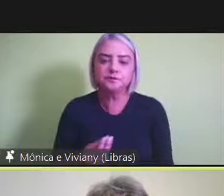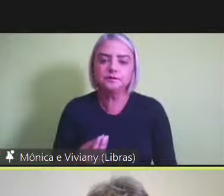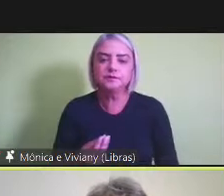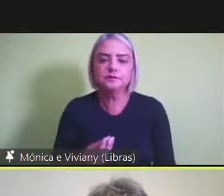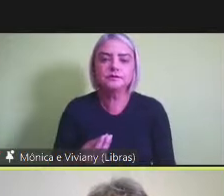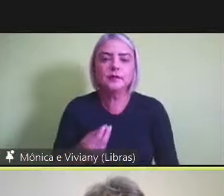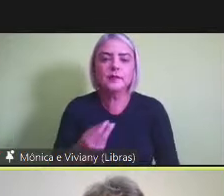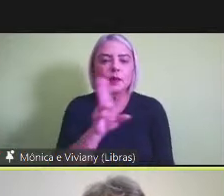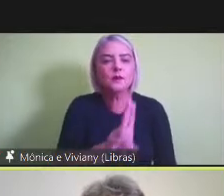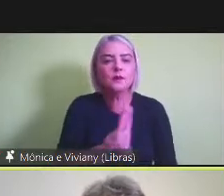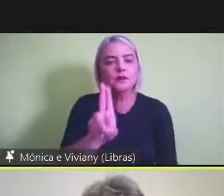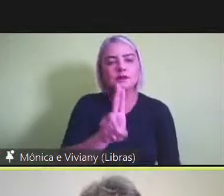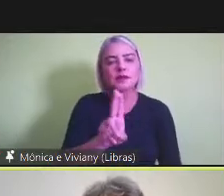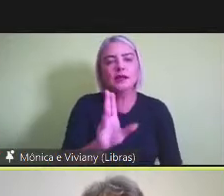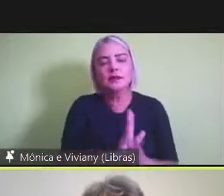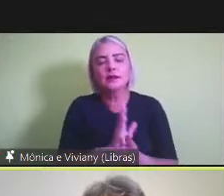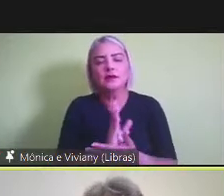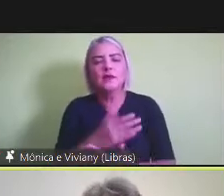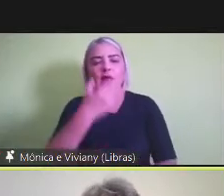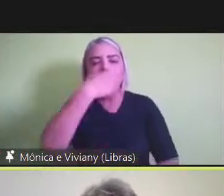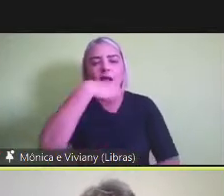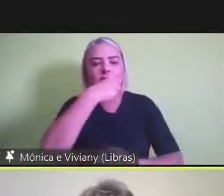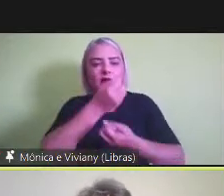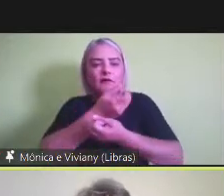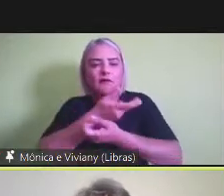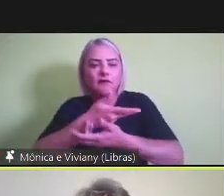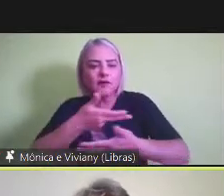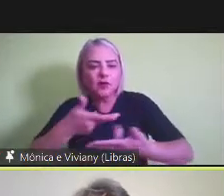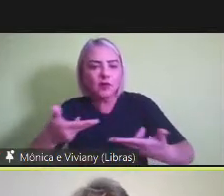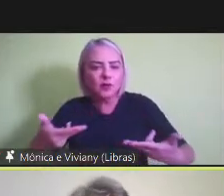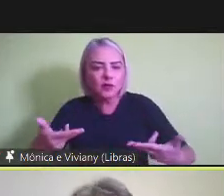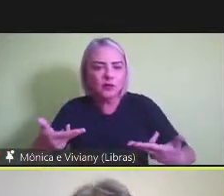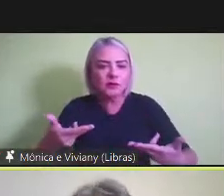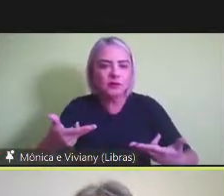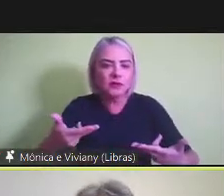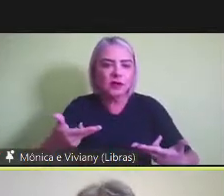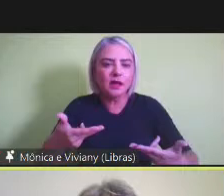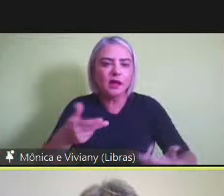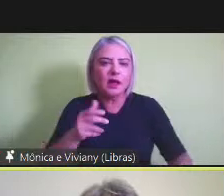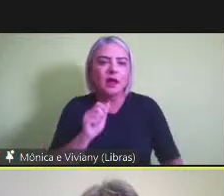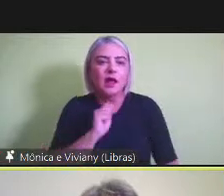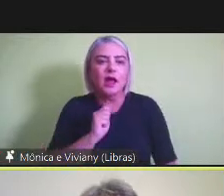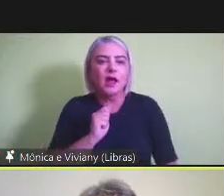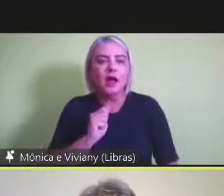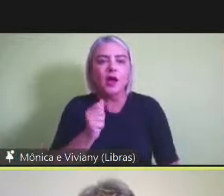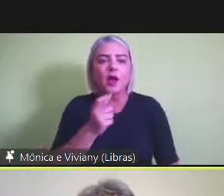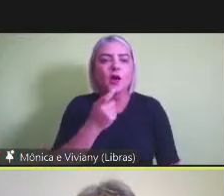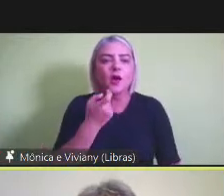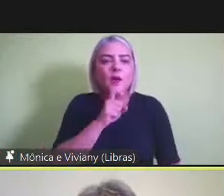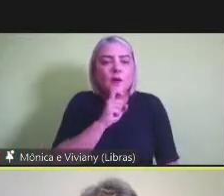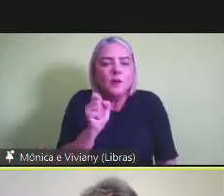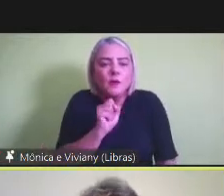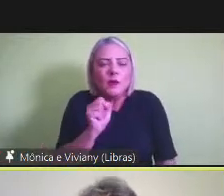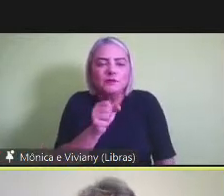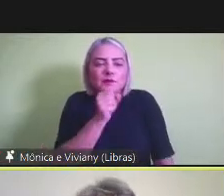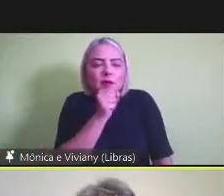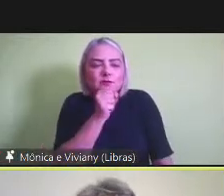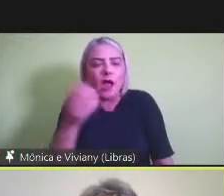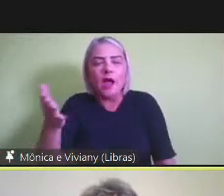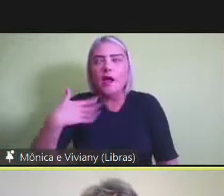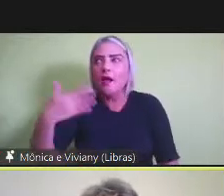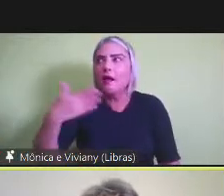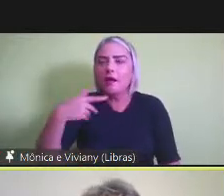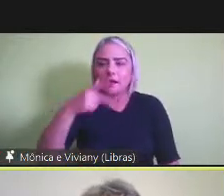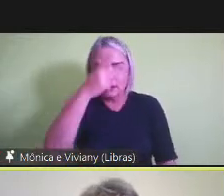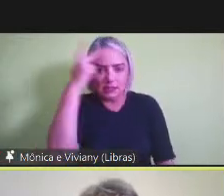else. To use maybe fruits or for this Brazilian